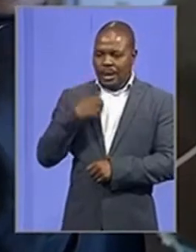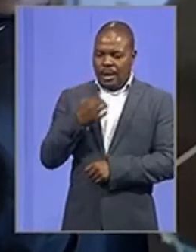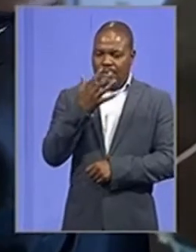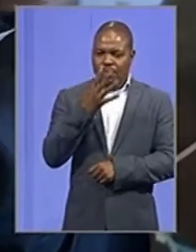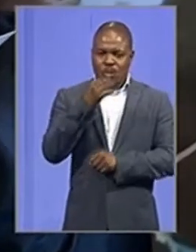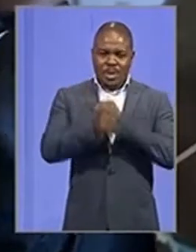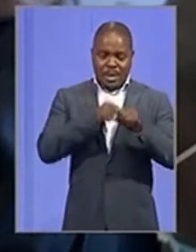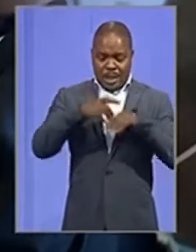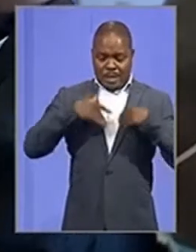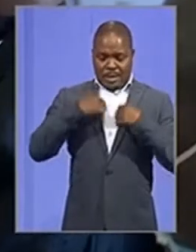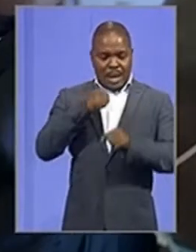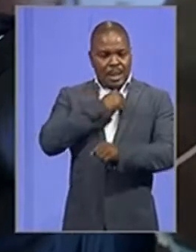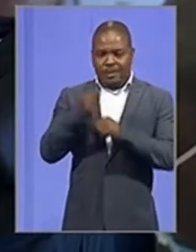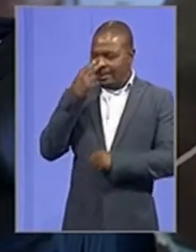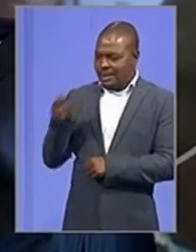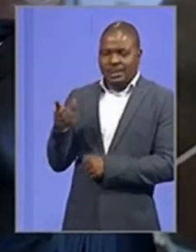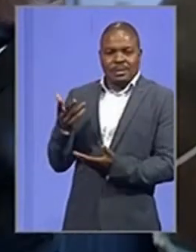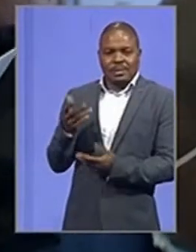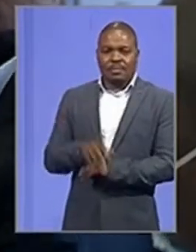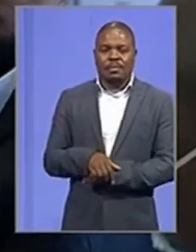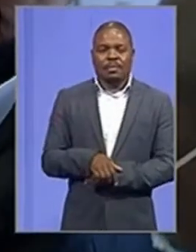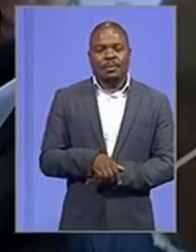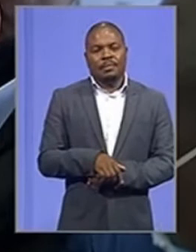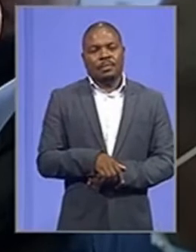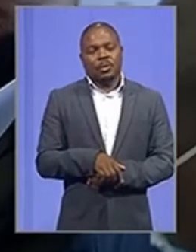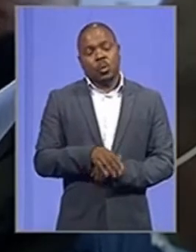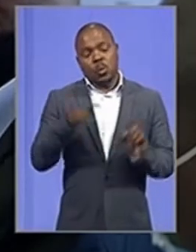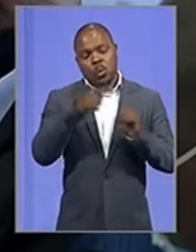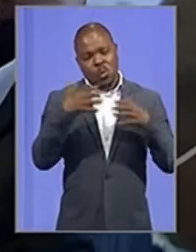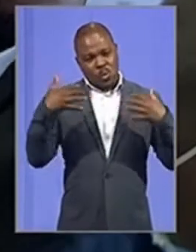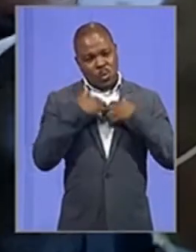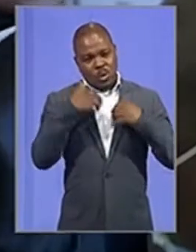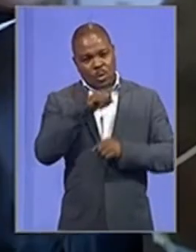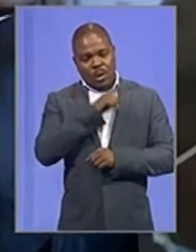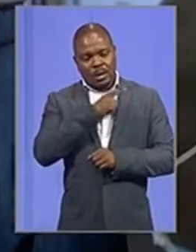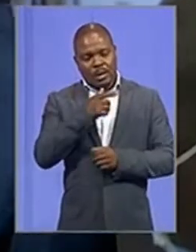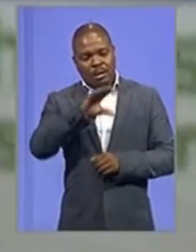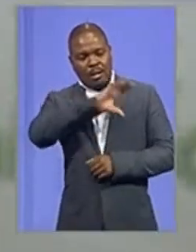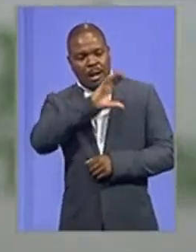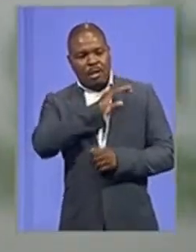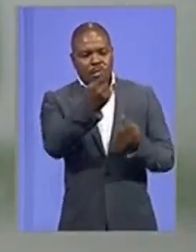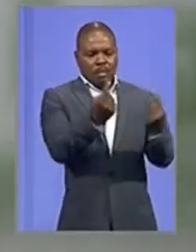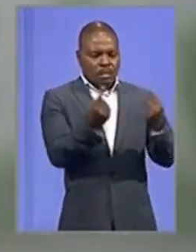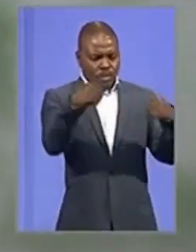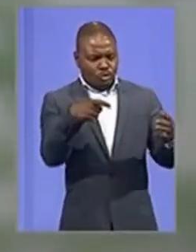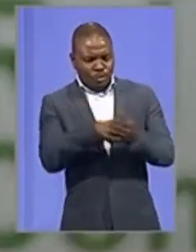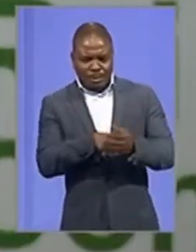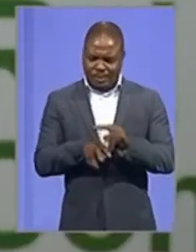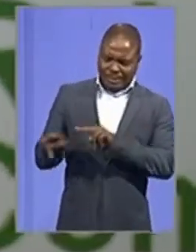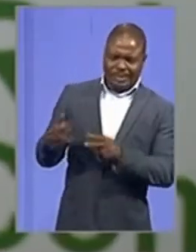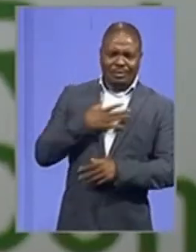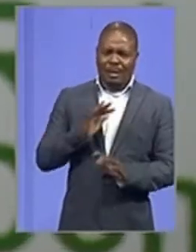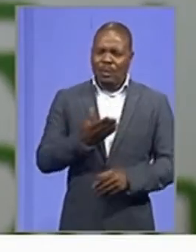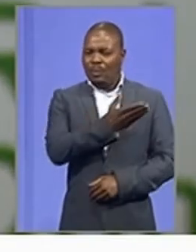I've been alive, that until then. O re tlhobaelo ya gagwe e be e le maitemogelo a bareki. If you would have